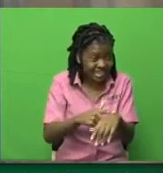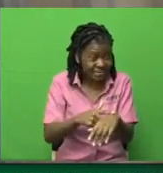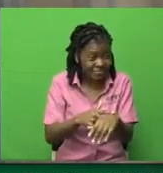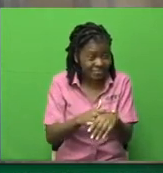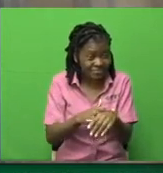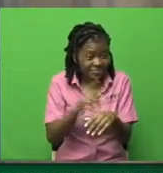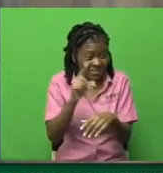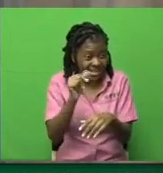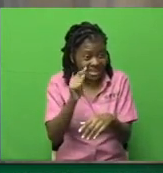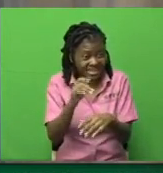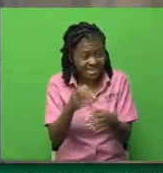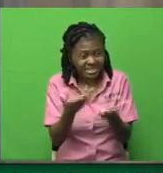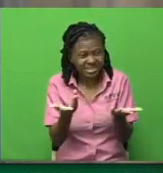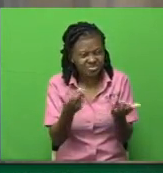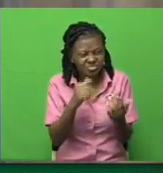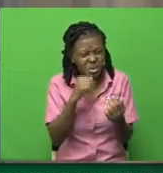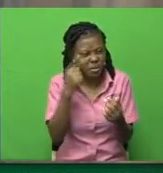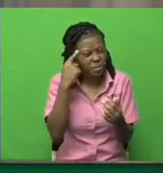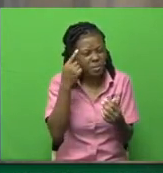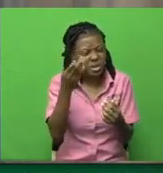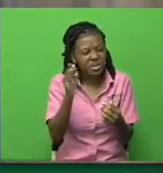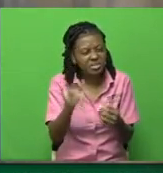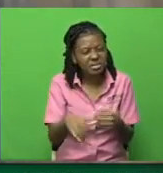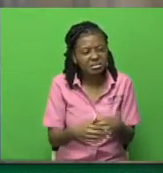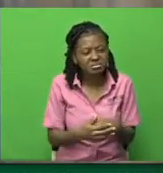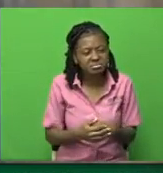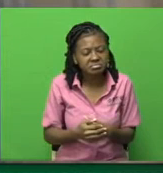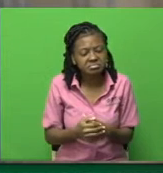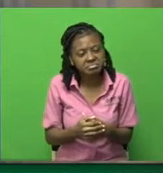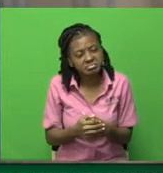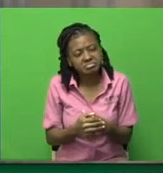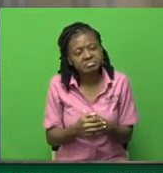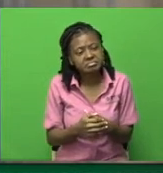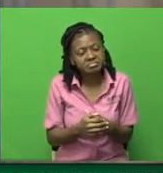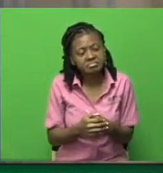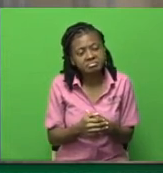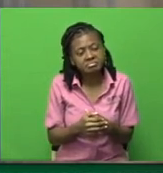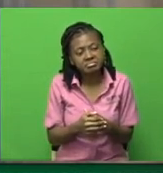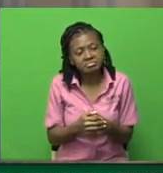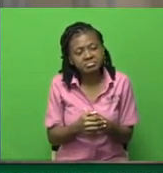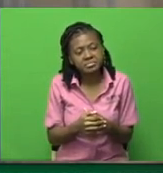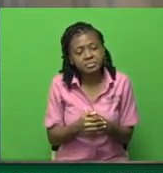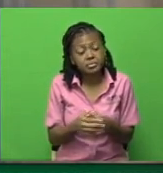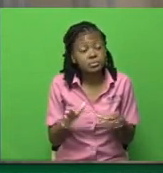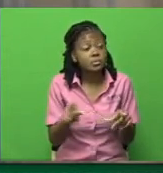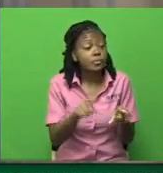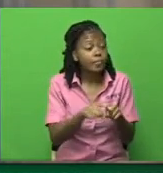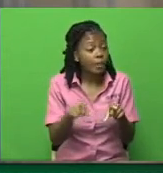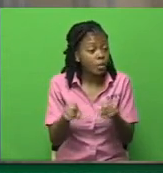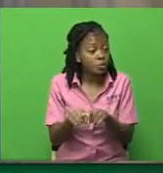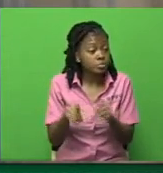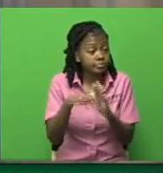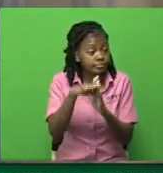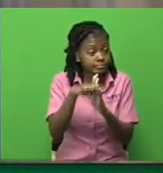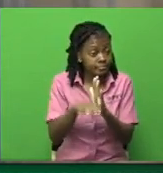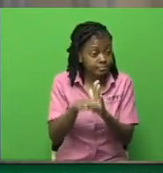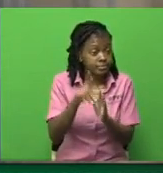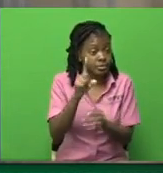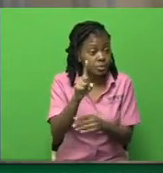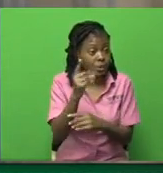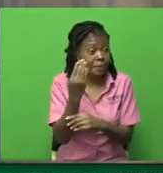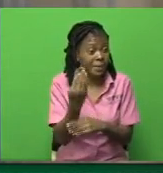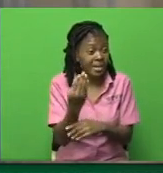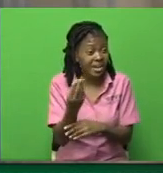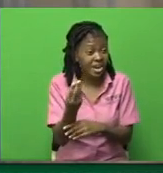pointed out further there's been a reduction of one billion dollars in actual expenditure